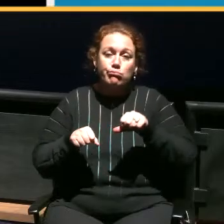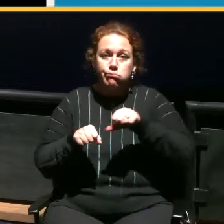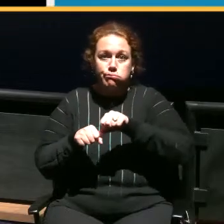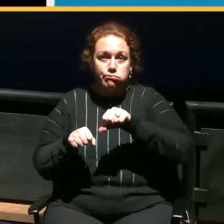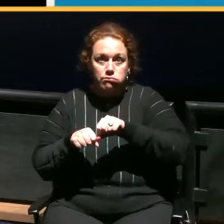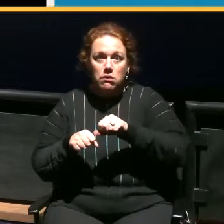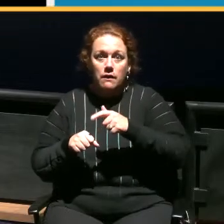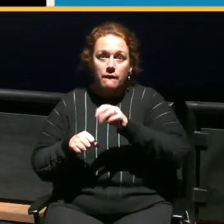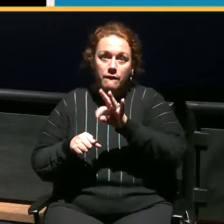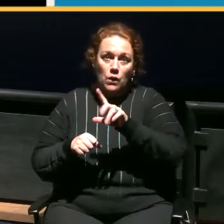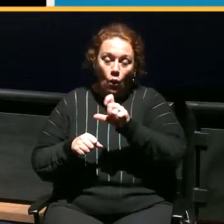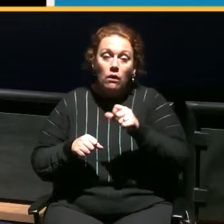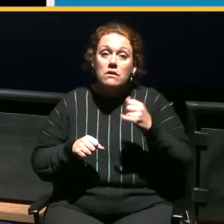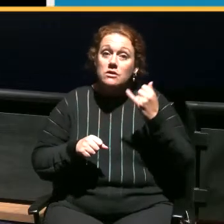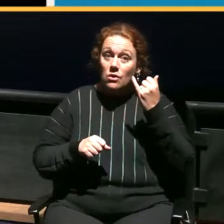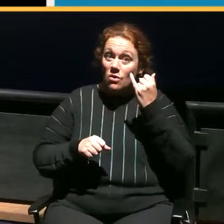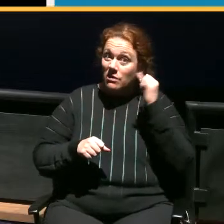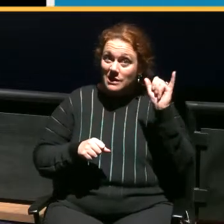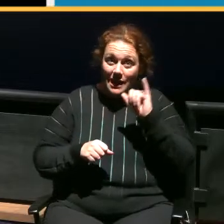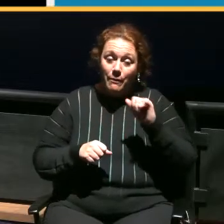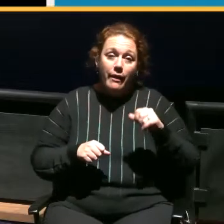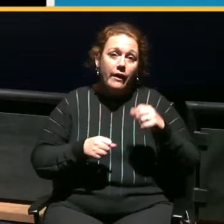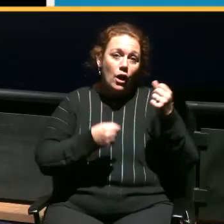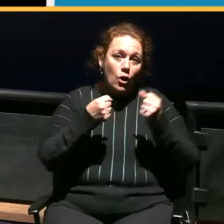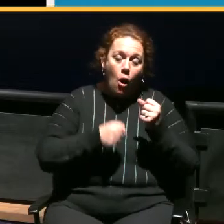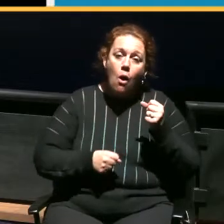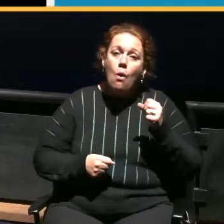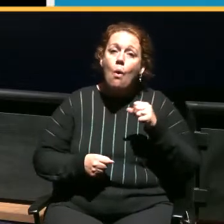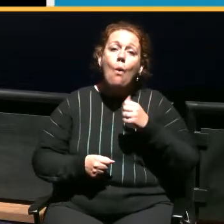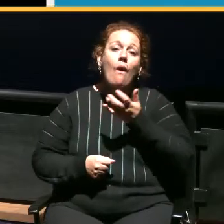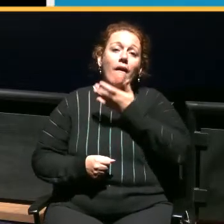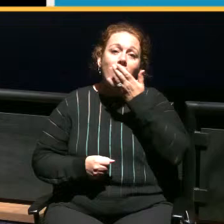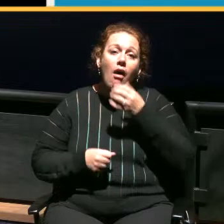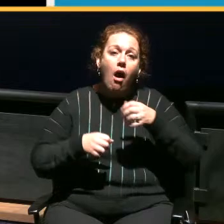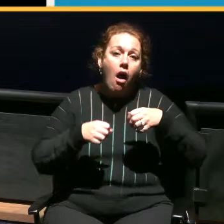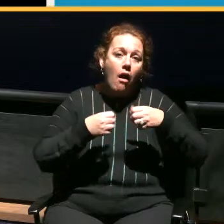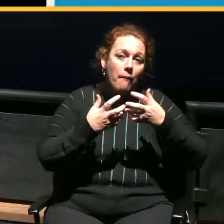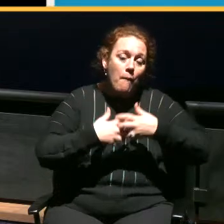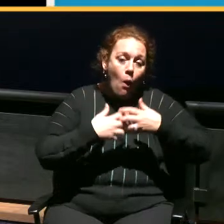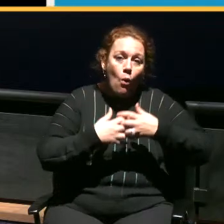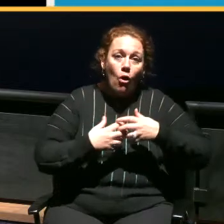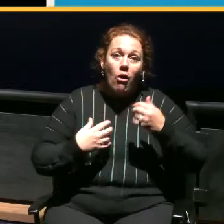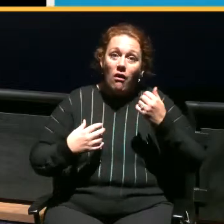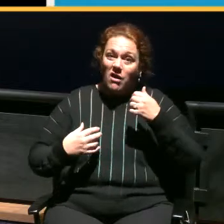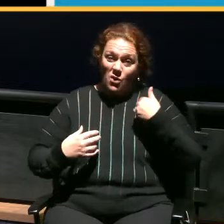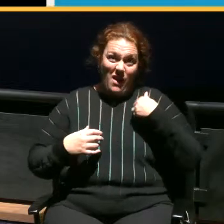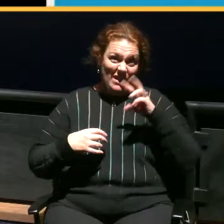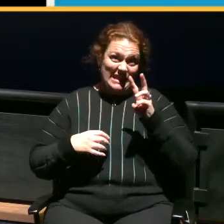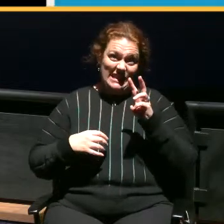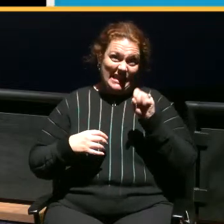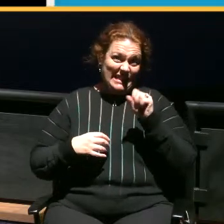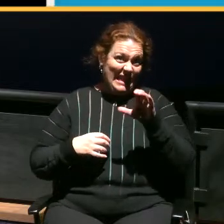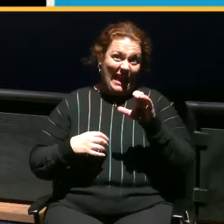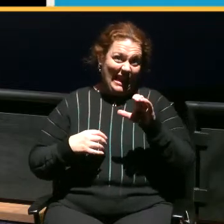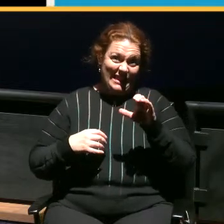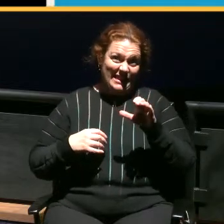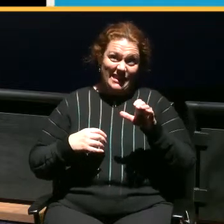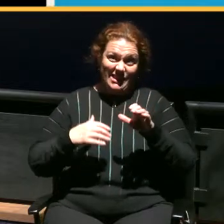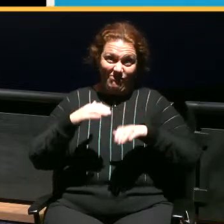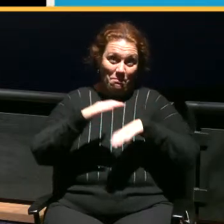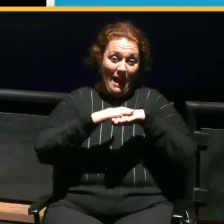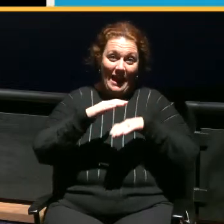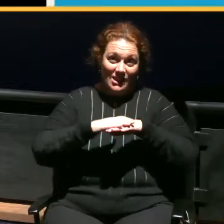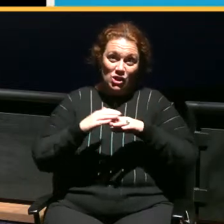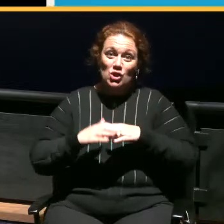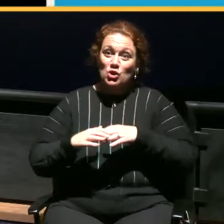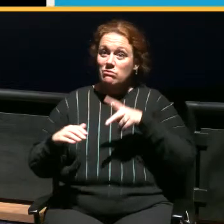if you cut the fuel flow, you can shut them down. But you only have 6 seconds to do that because after the 6 seconds, the solid rocket boosters,